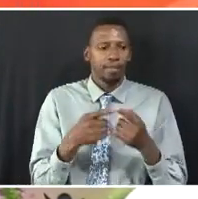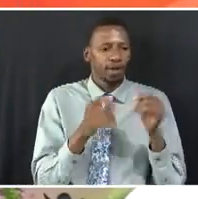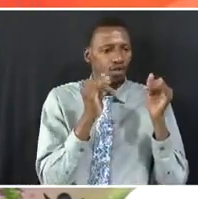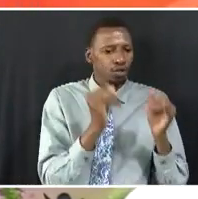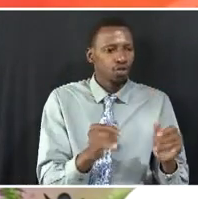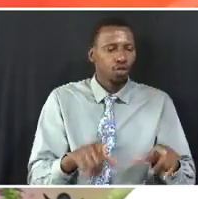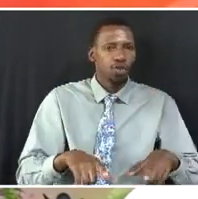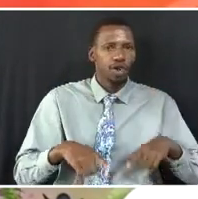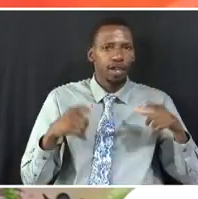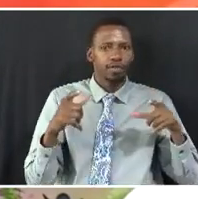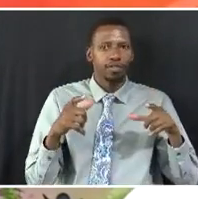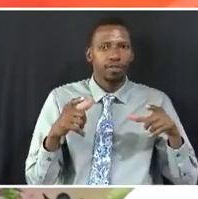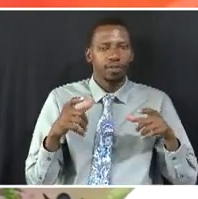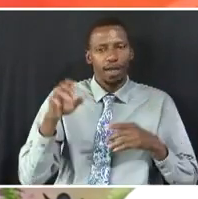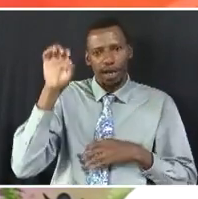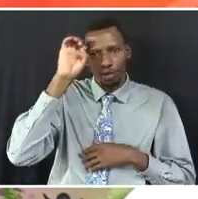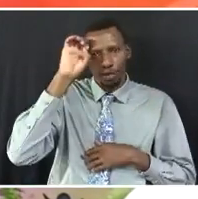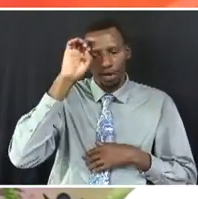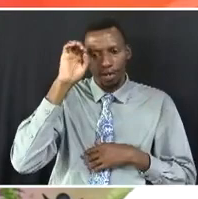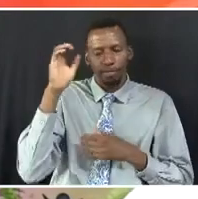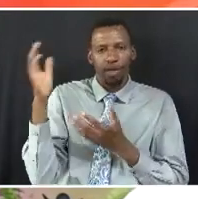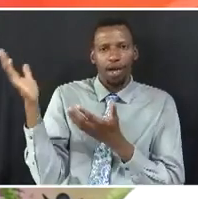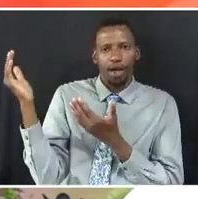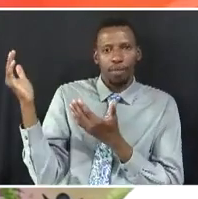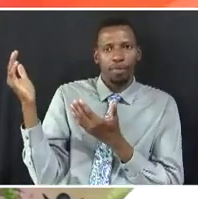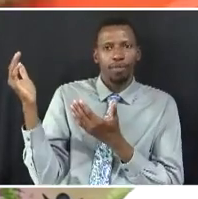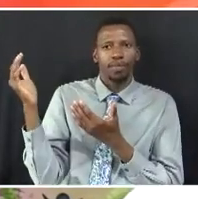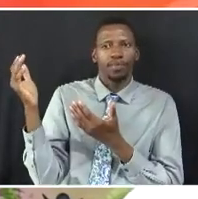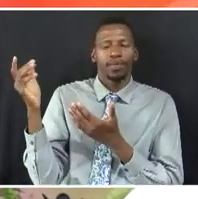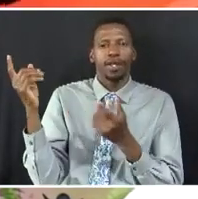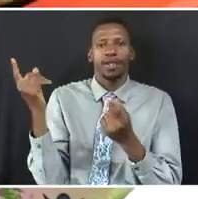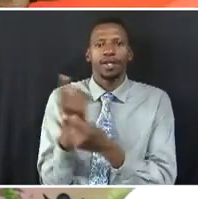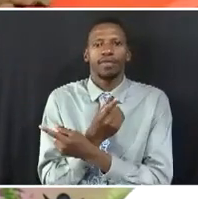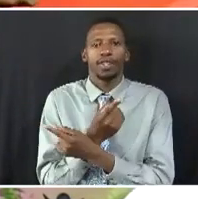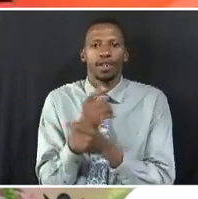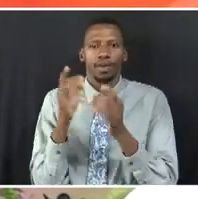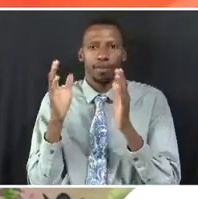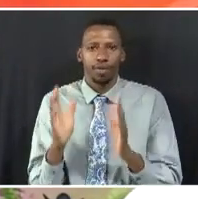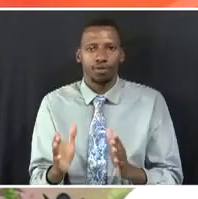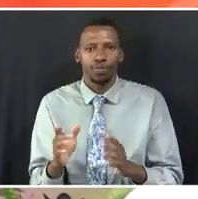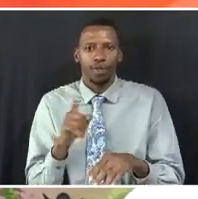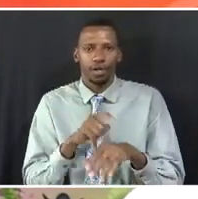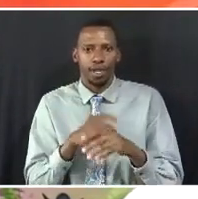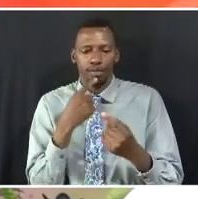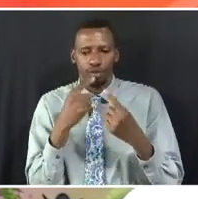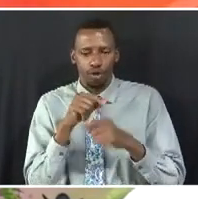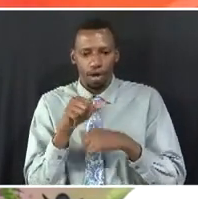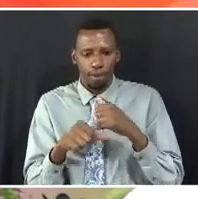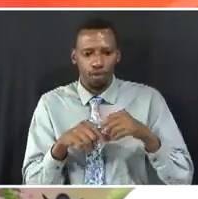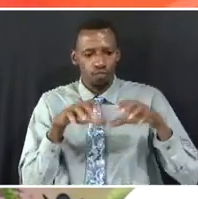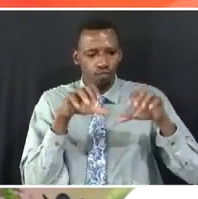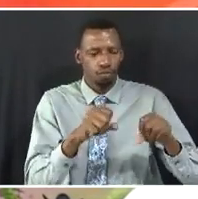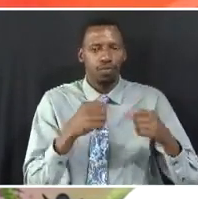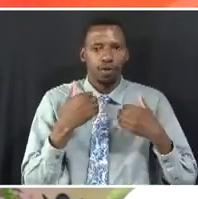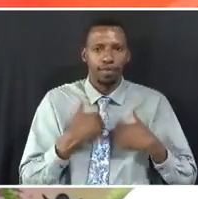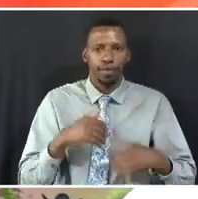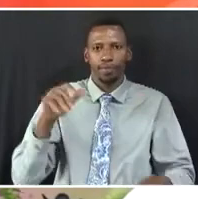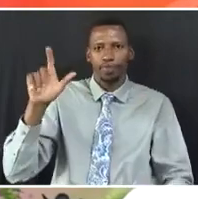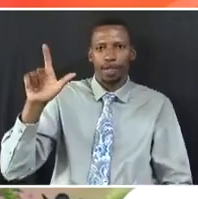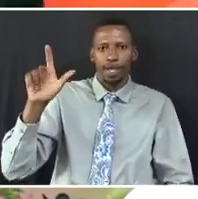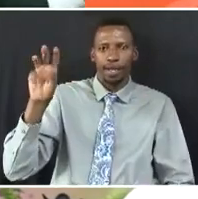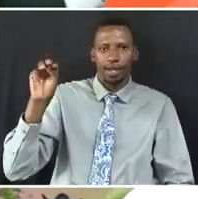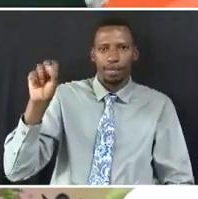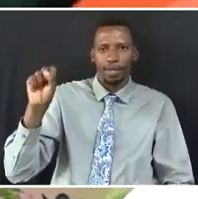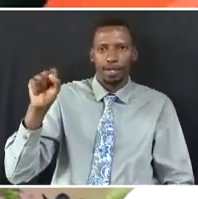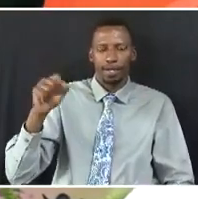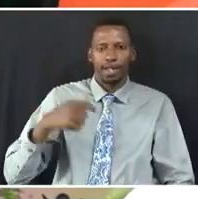they were expecting me. When Jacinda started talking about booking me at the LMS guest house here in